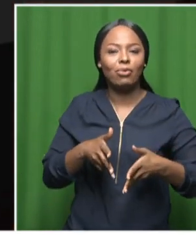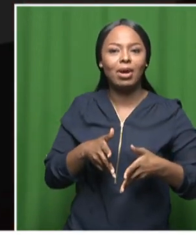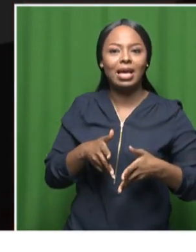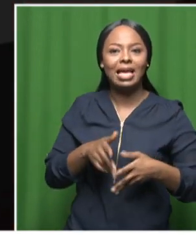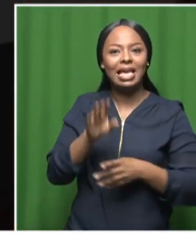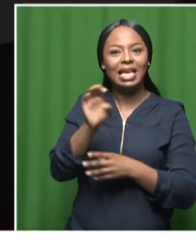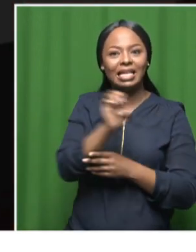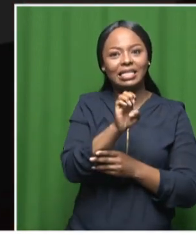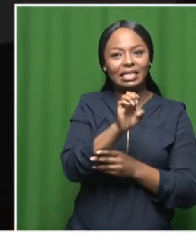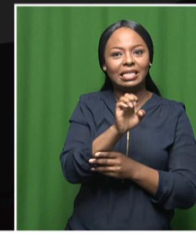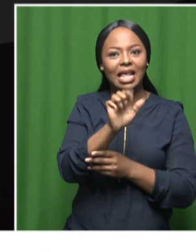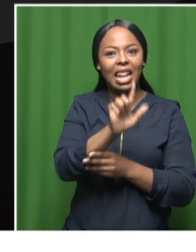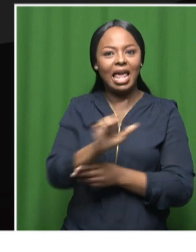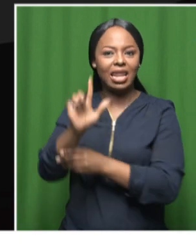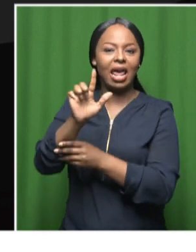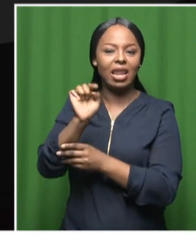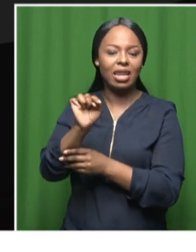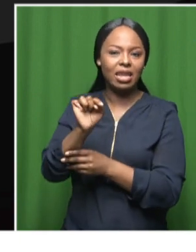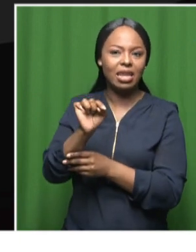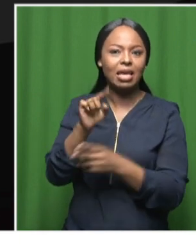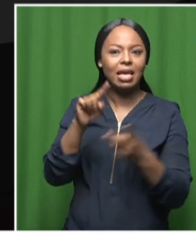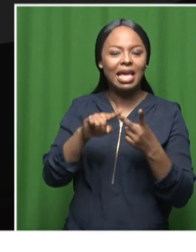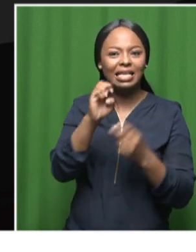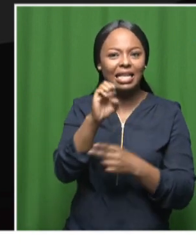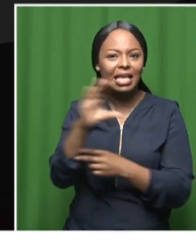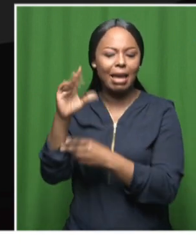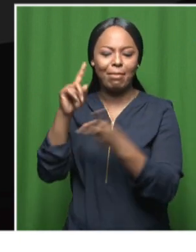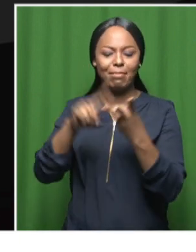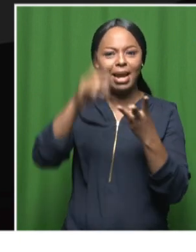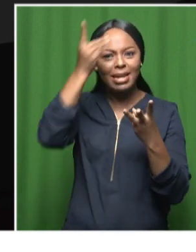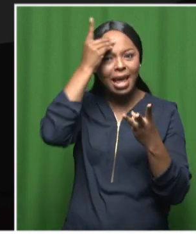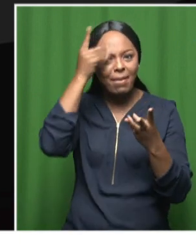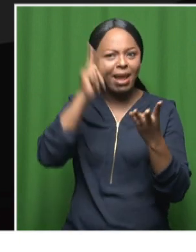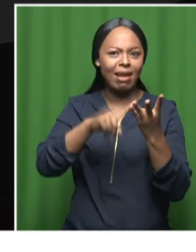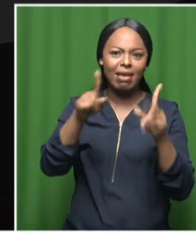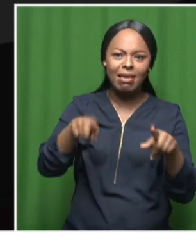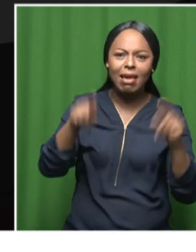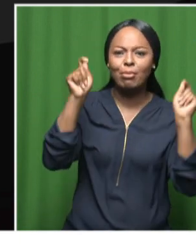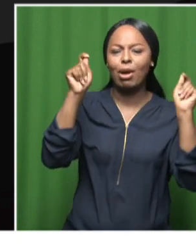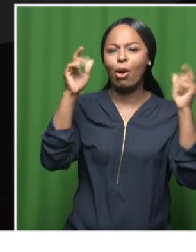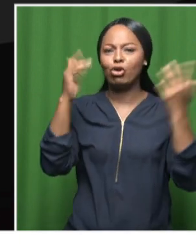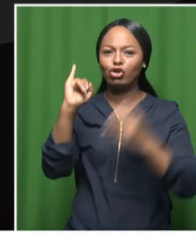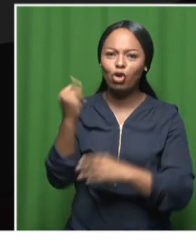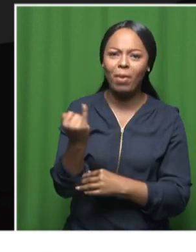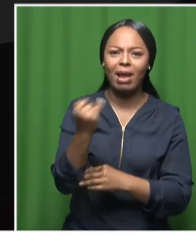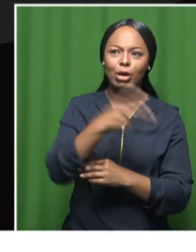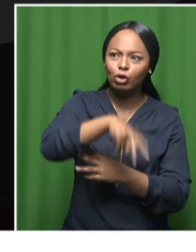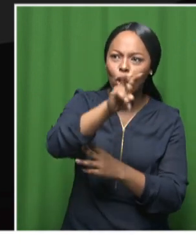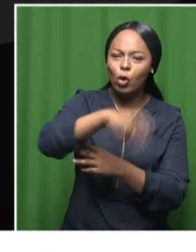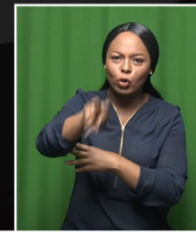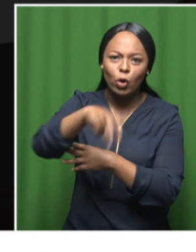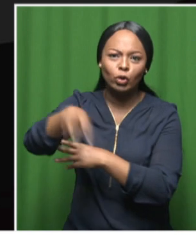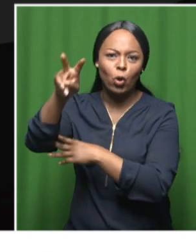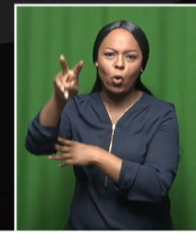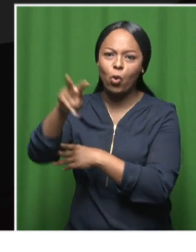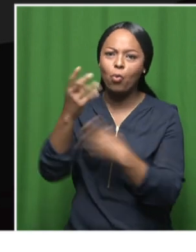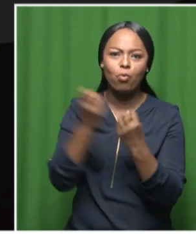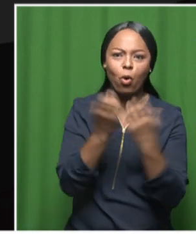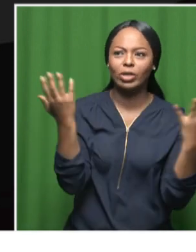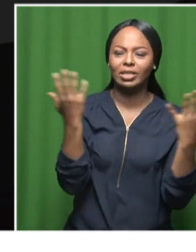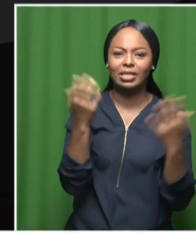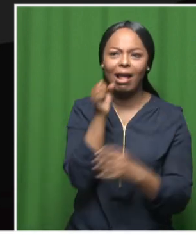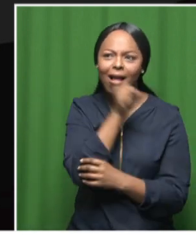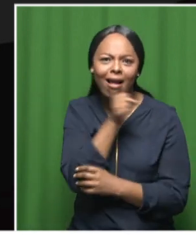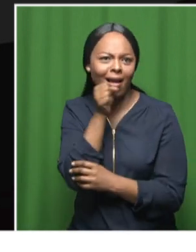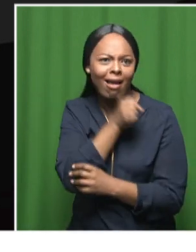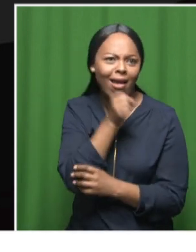East London, the Eastern Cape, Cape Town, Durban, Johannesburg, those tours are happening locally for